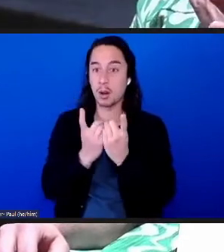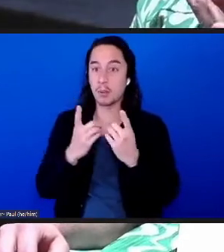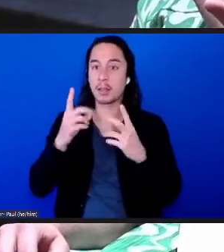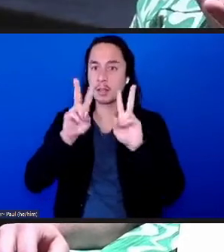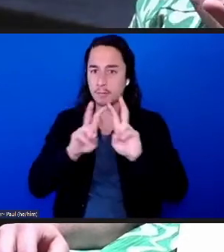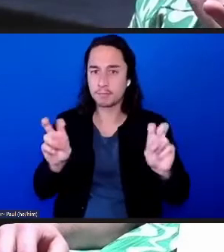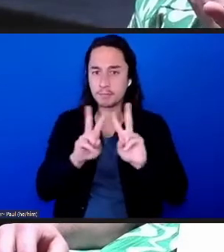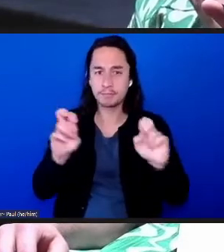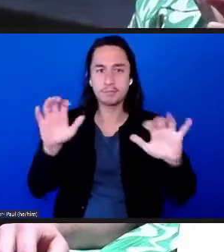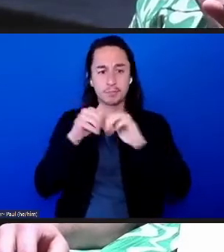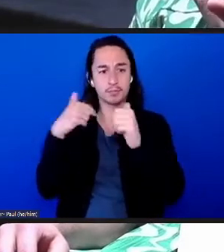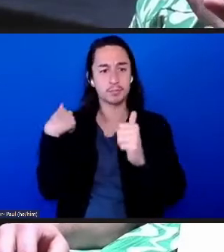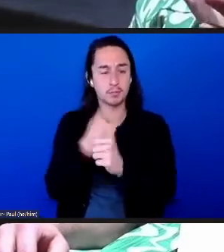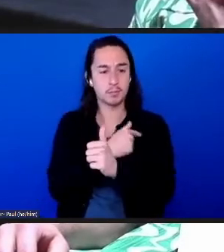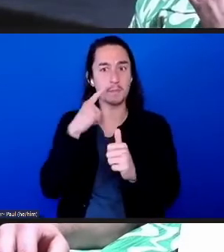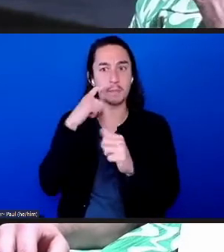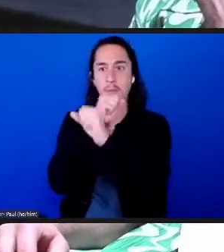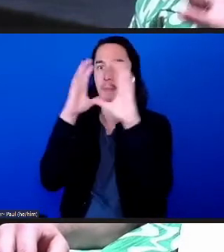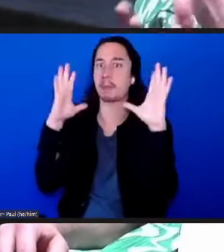about scripts and